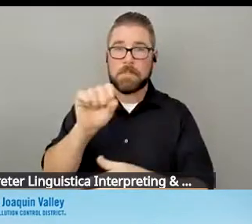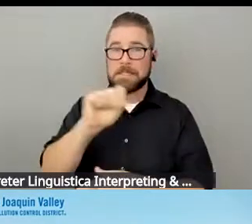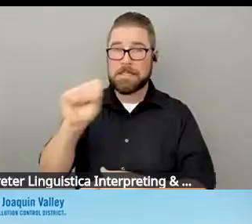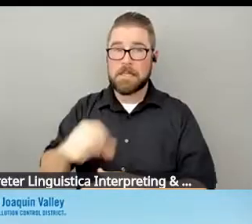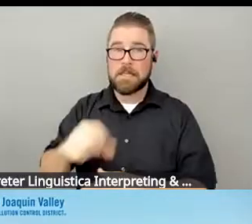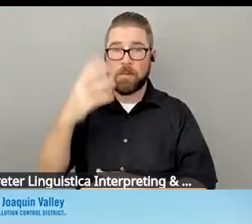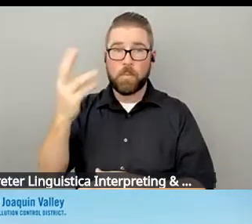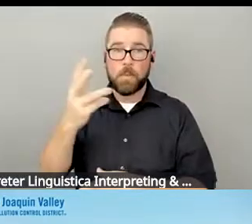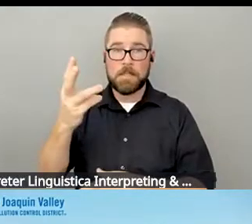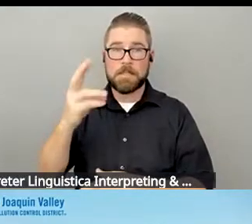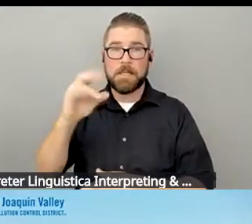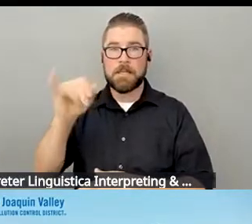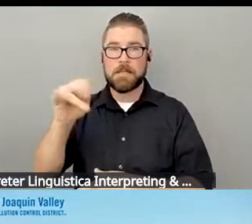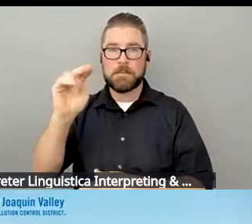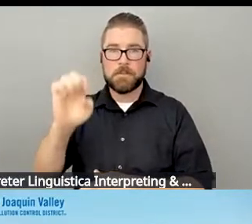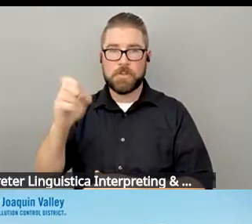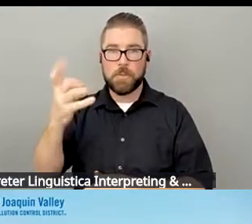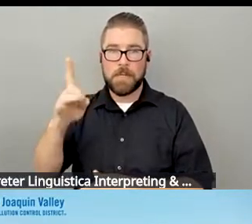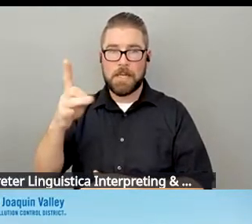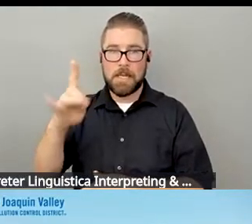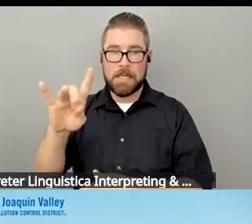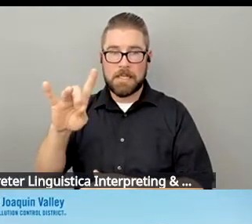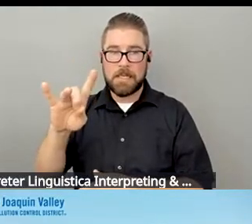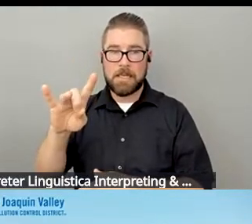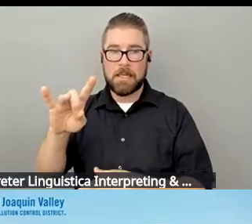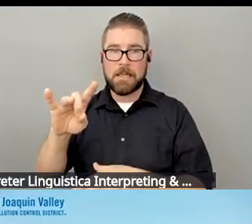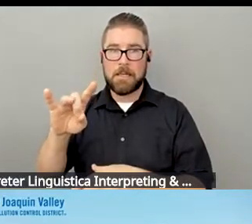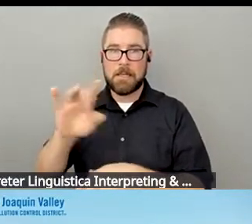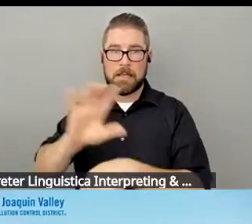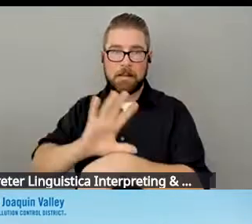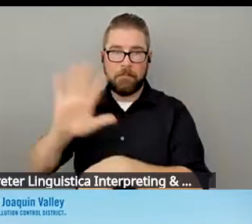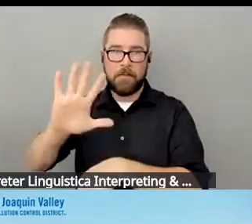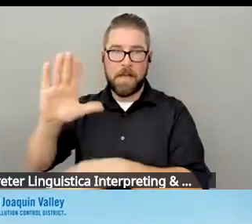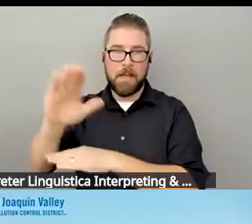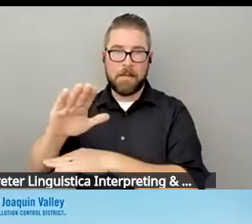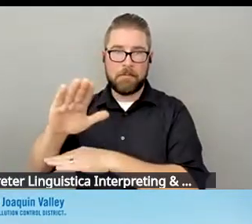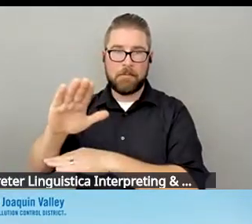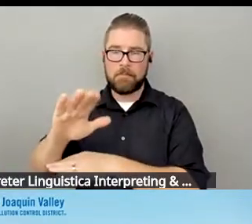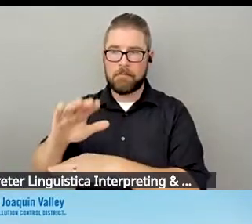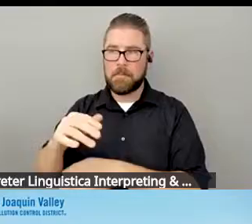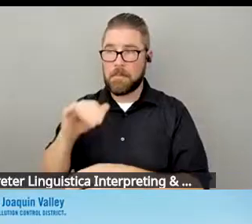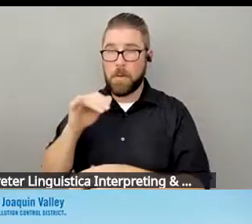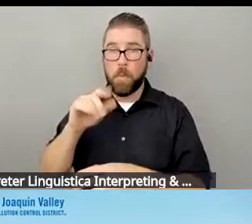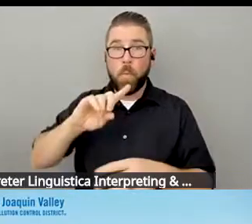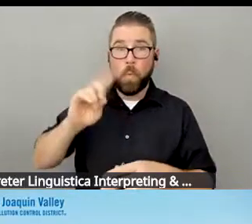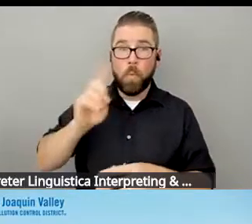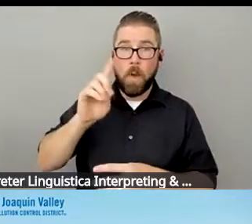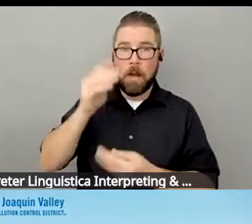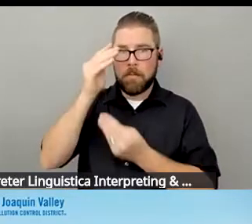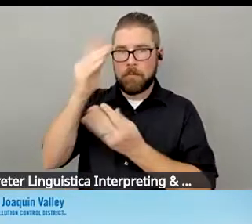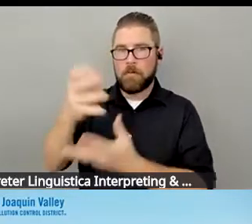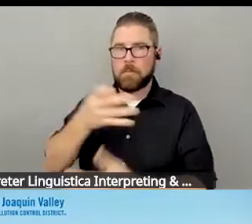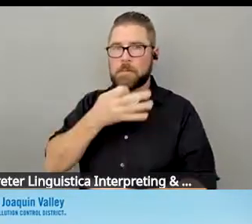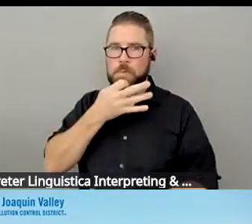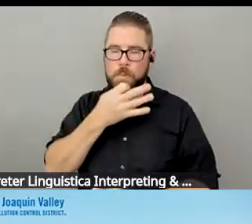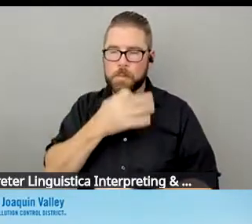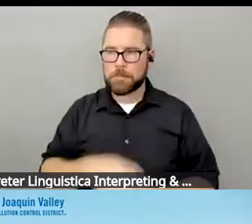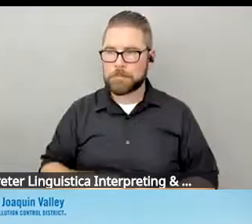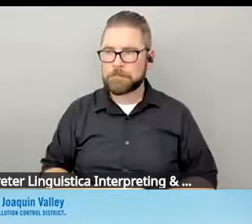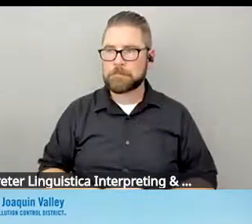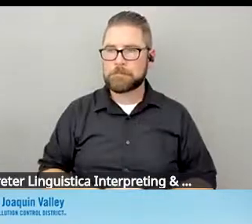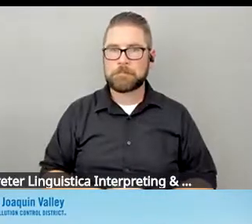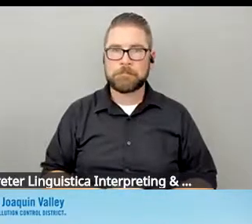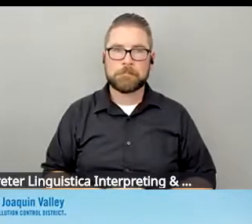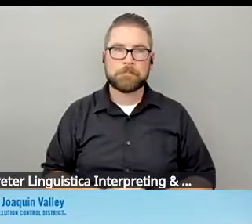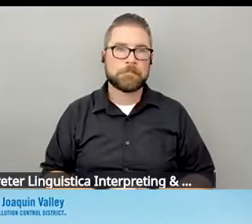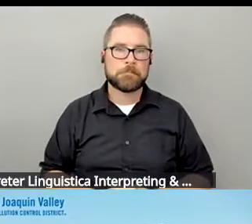p.m. So we'll have that info for you very soon. So